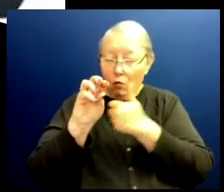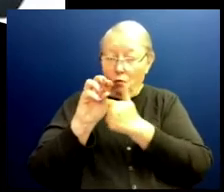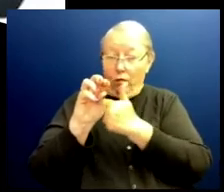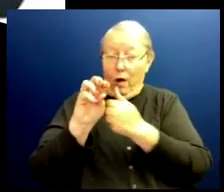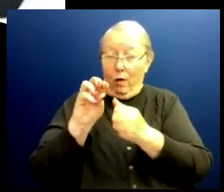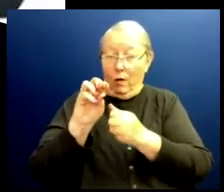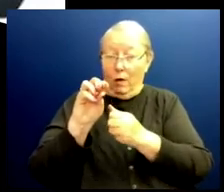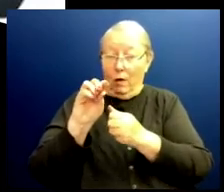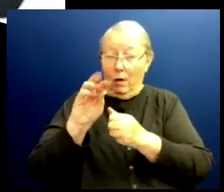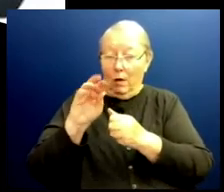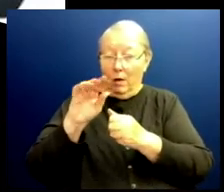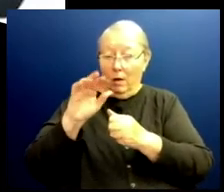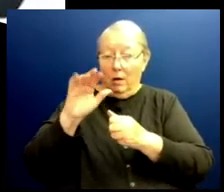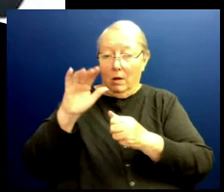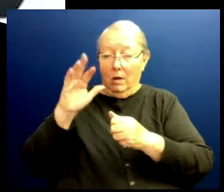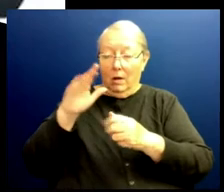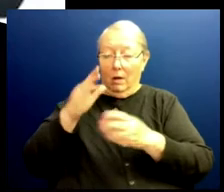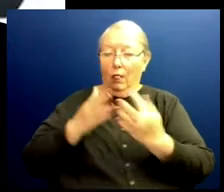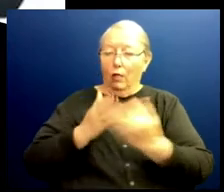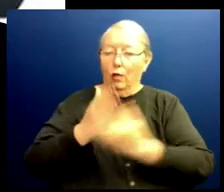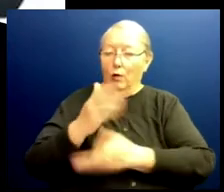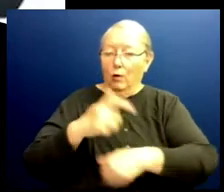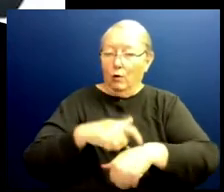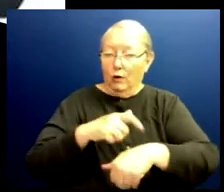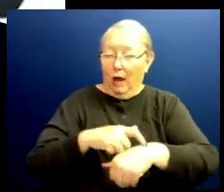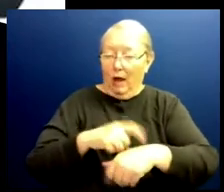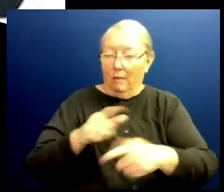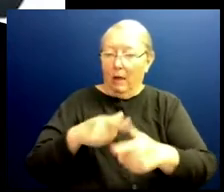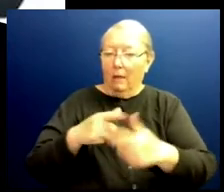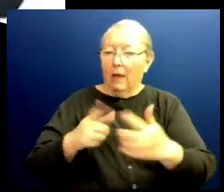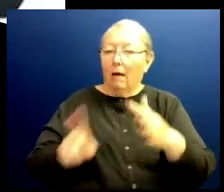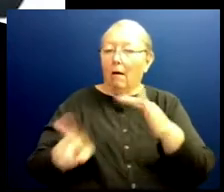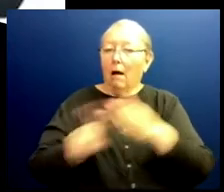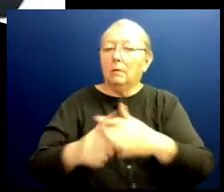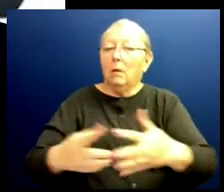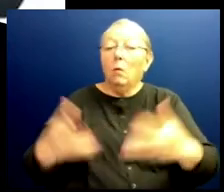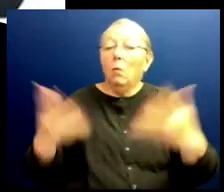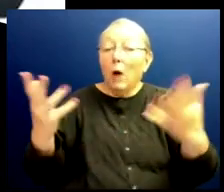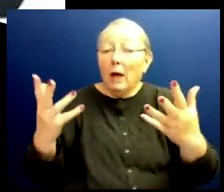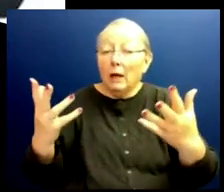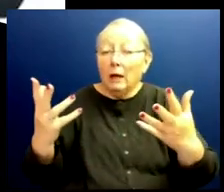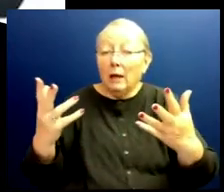now we have galaxies formed.